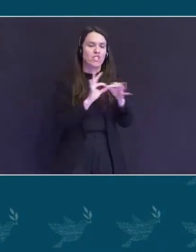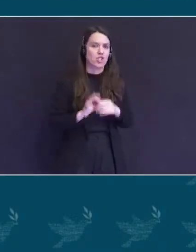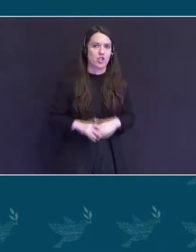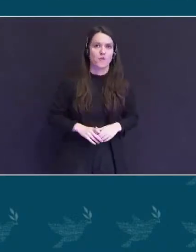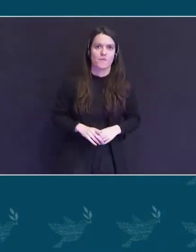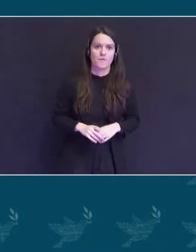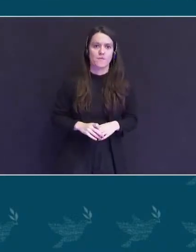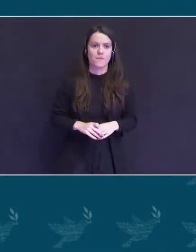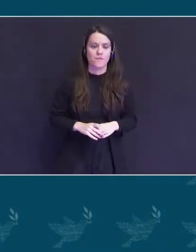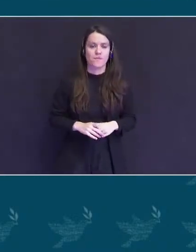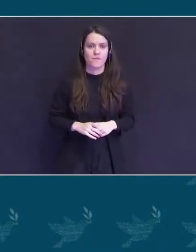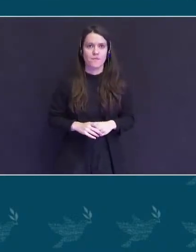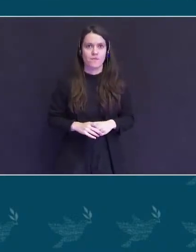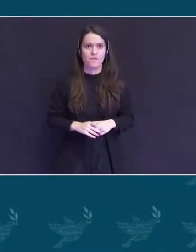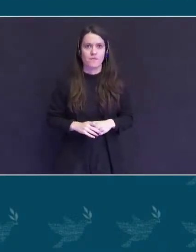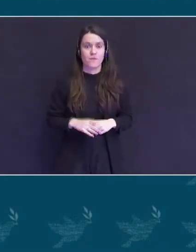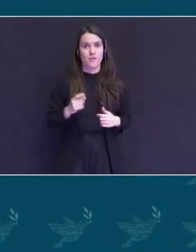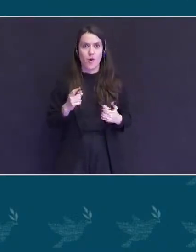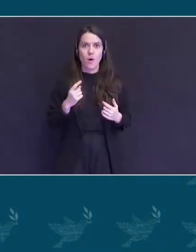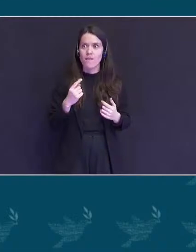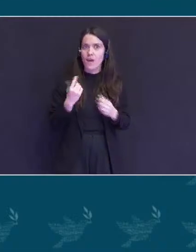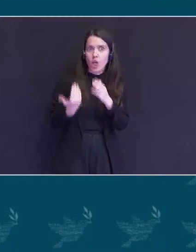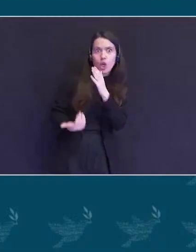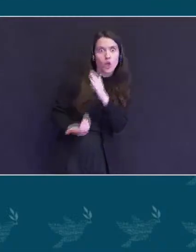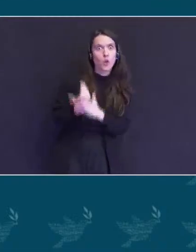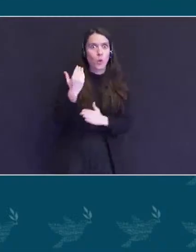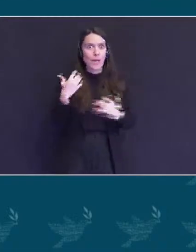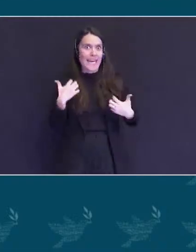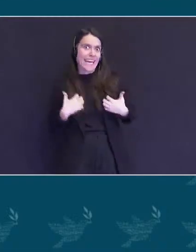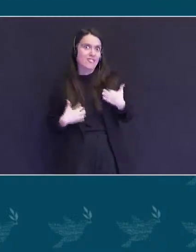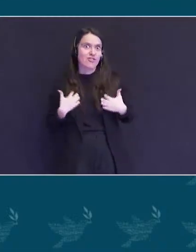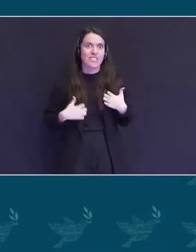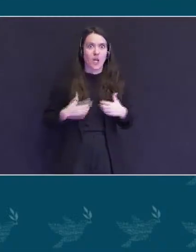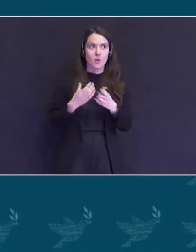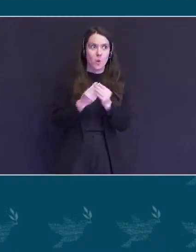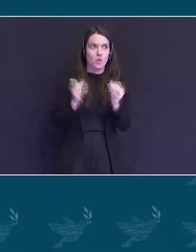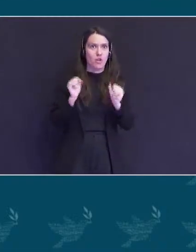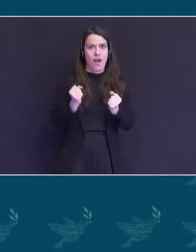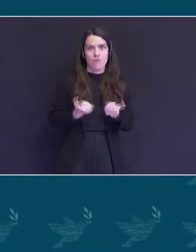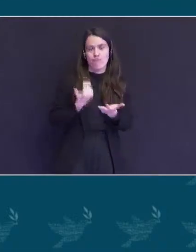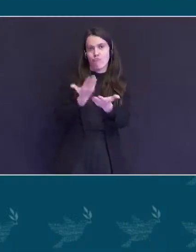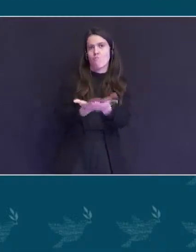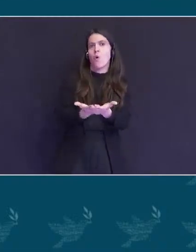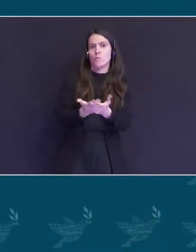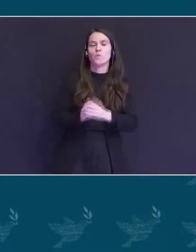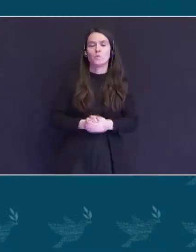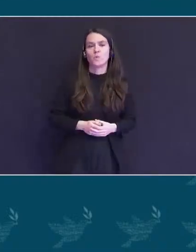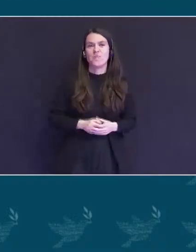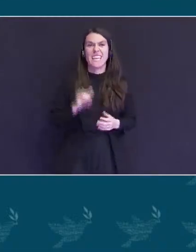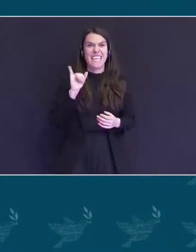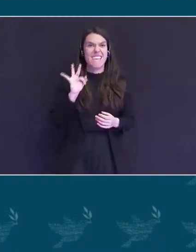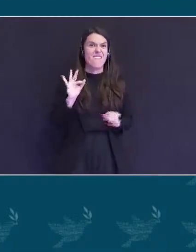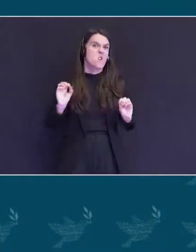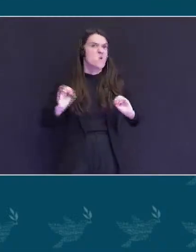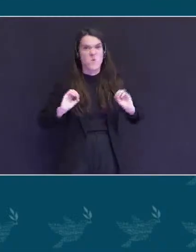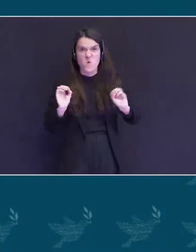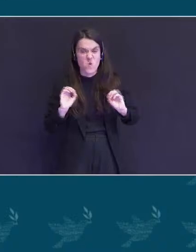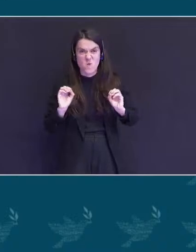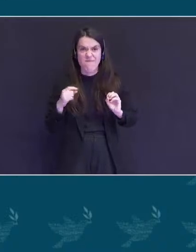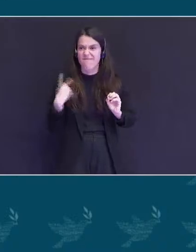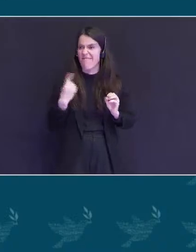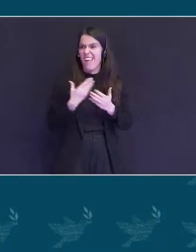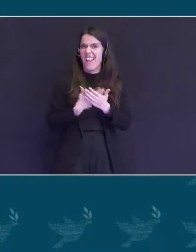that novel, interesting solutions can be proposed. Otherwise, our languages will